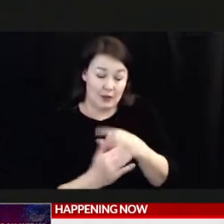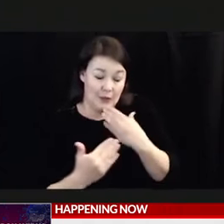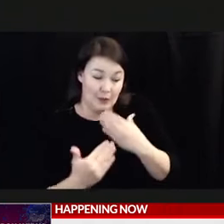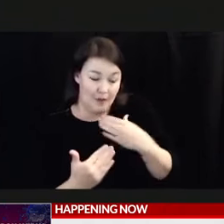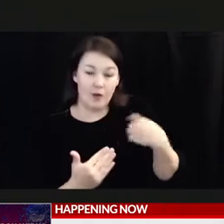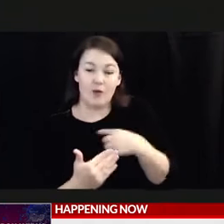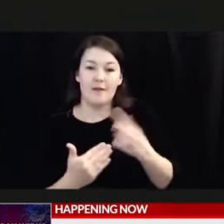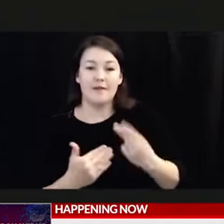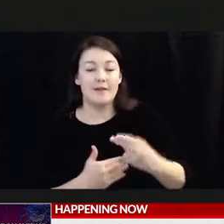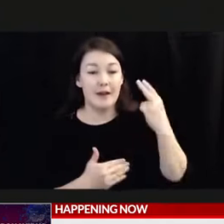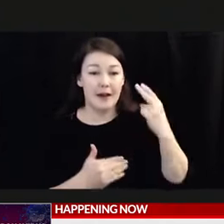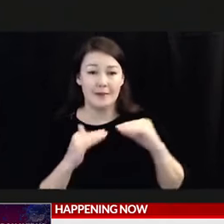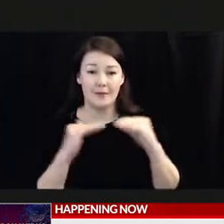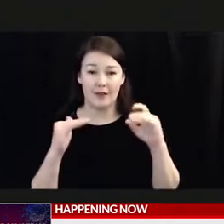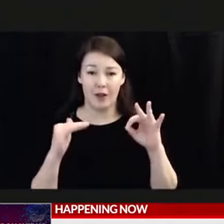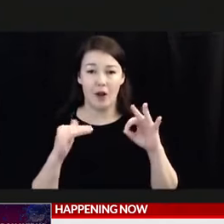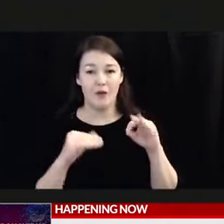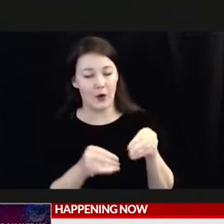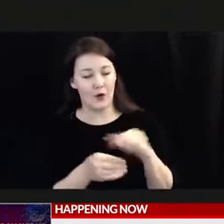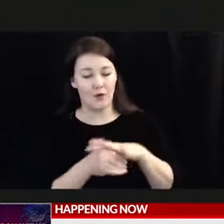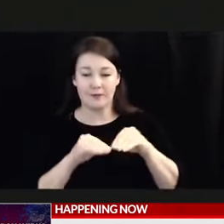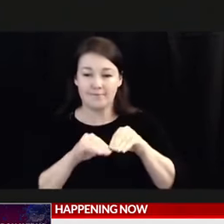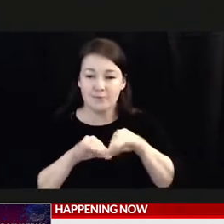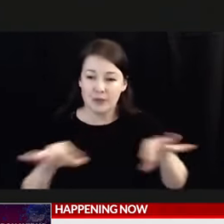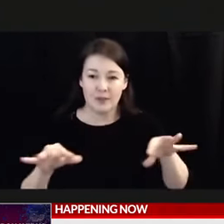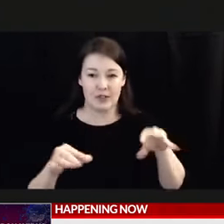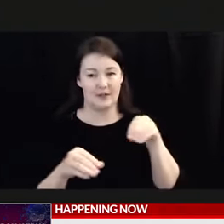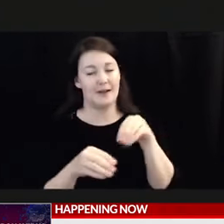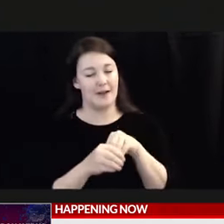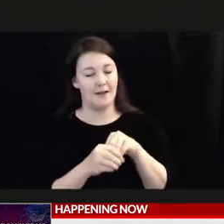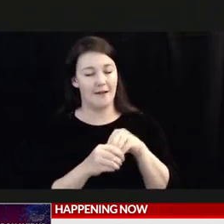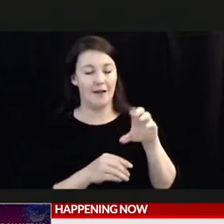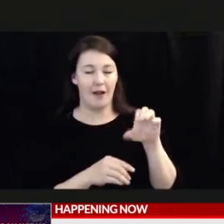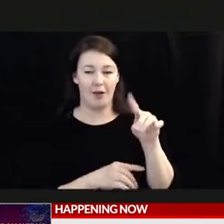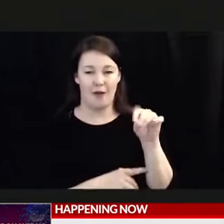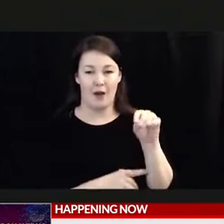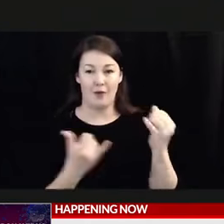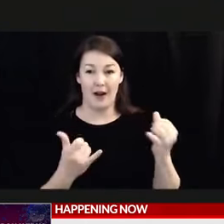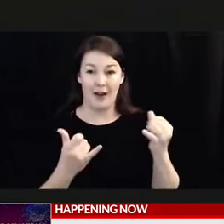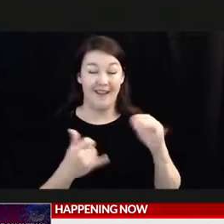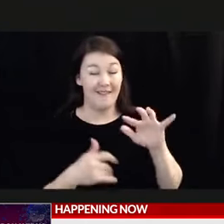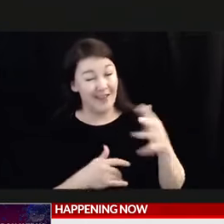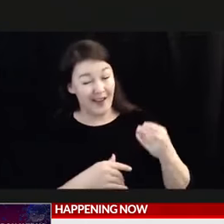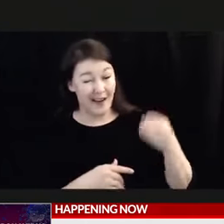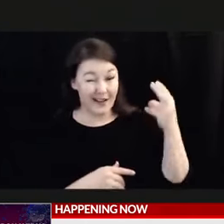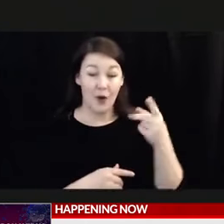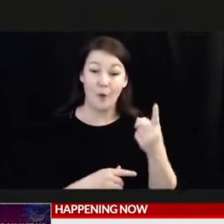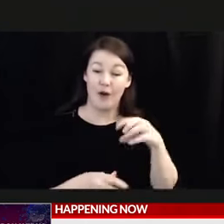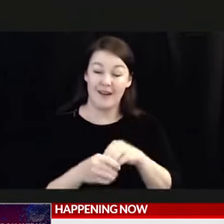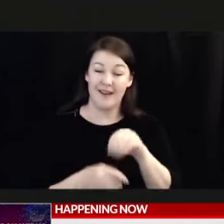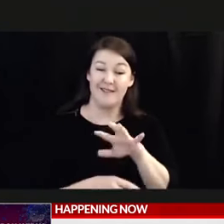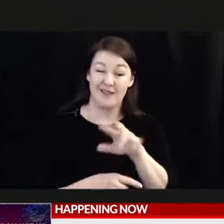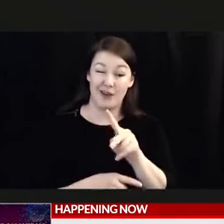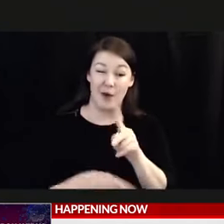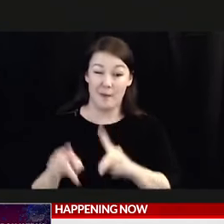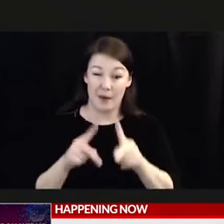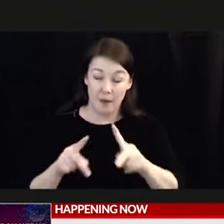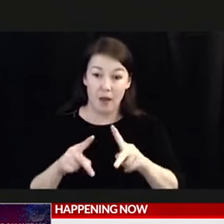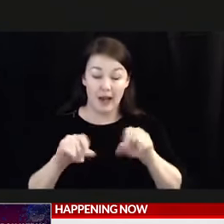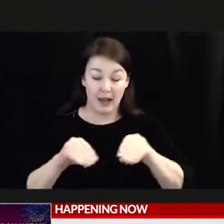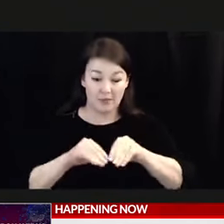level of COVID transmission in Colorado right now, fifth highest in the country. 1 in 51 Coloradans are contagious